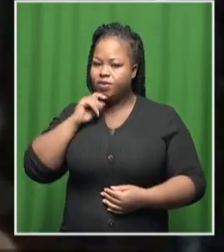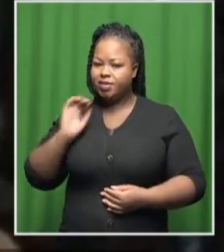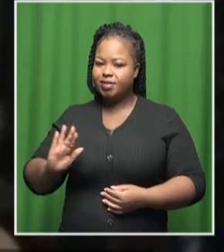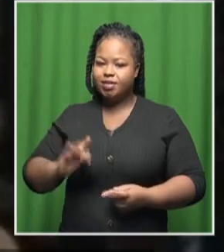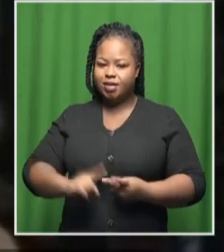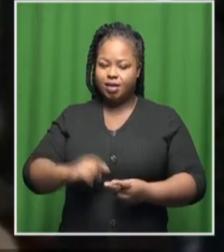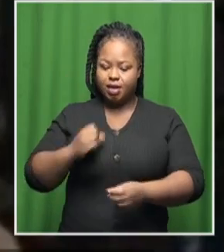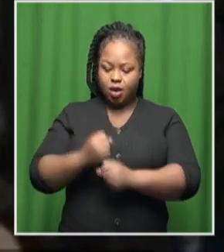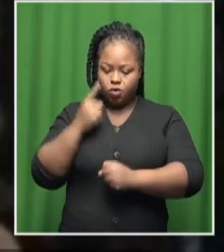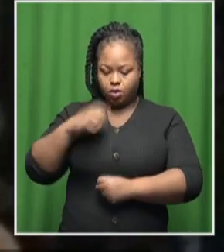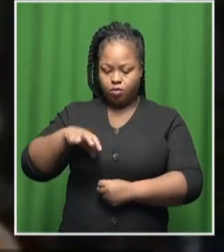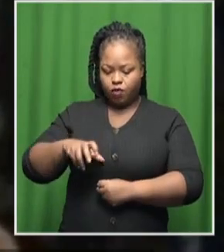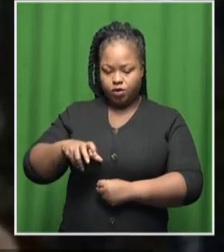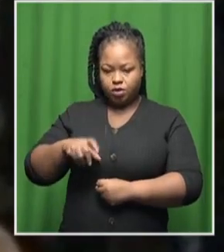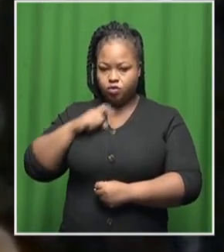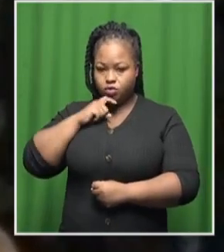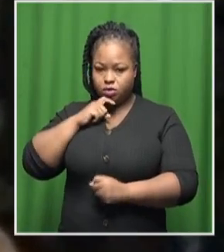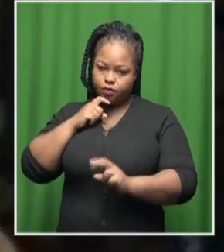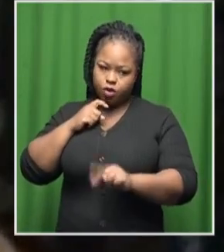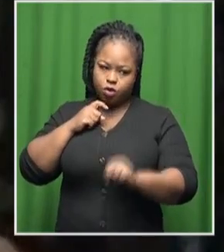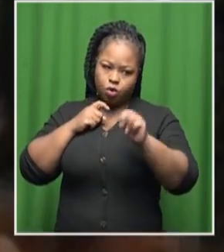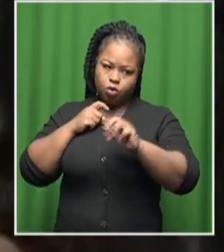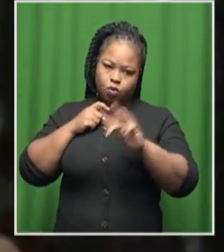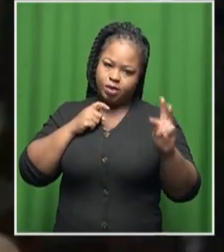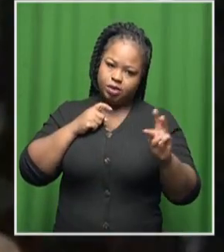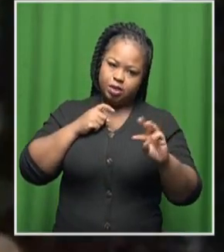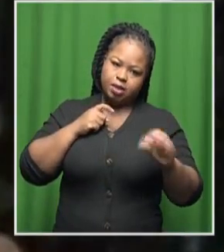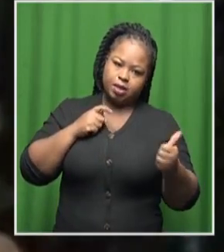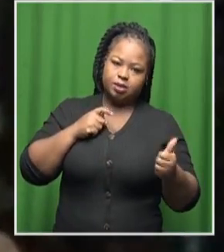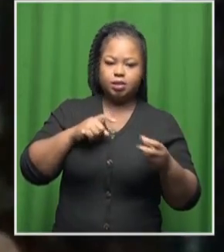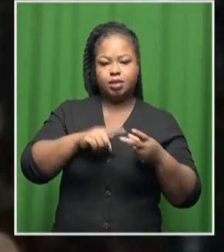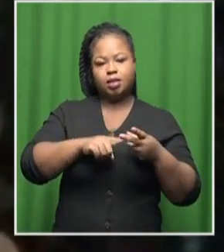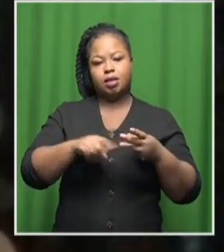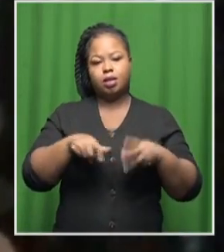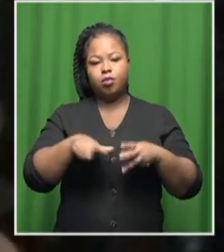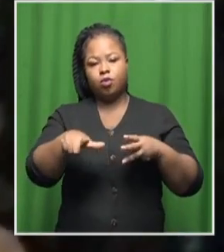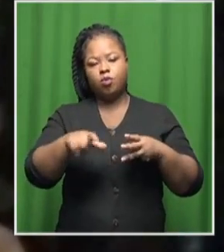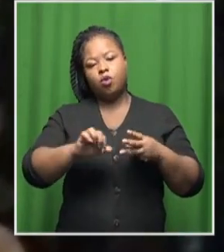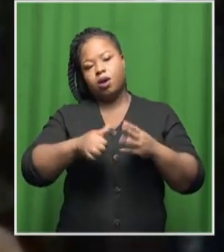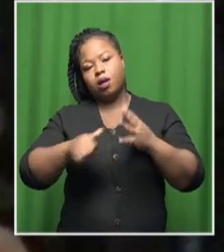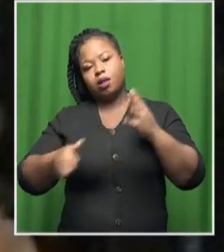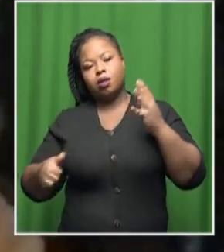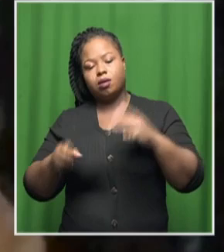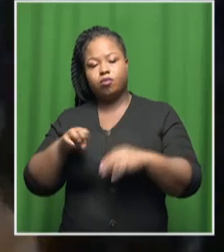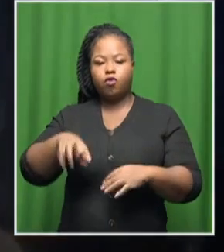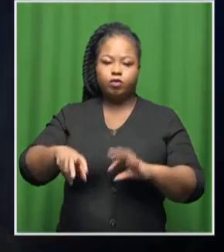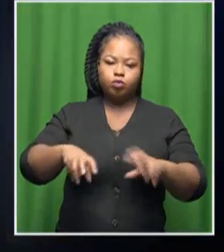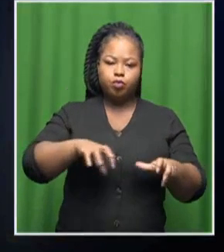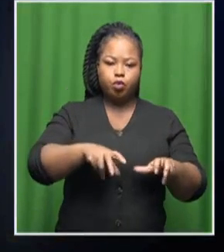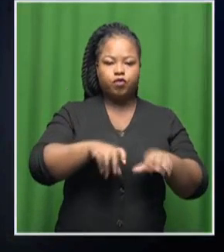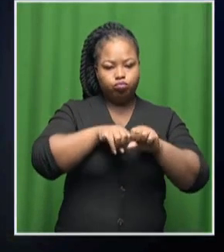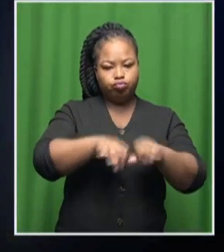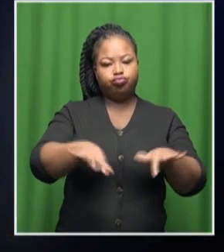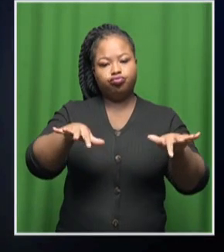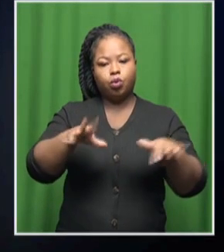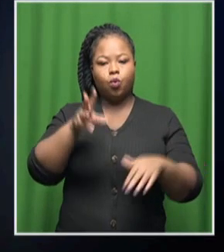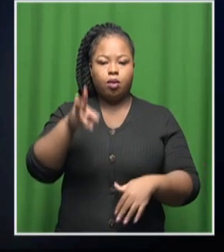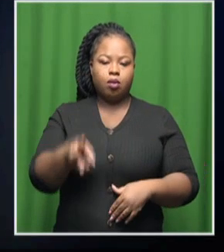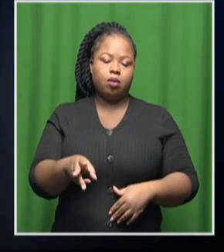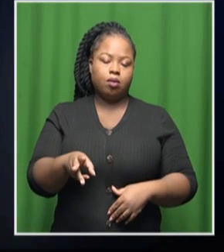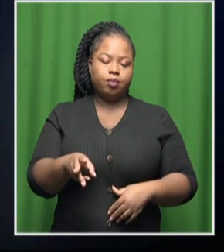so we are about to explore to the northwest, Limpopo and other provinces. So that's how big we can see it